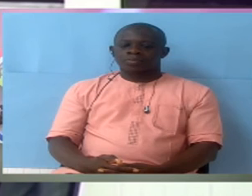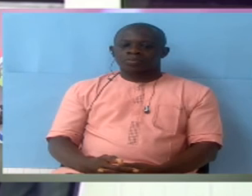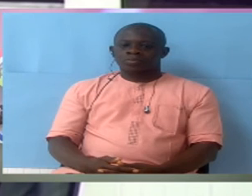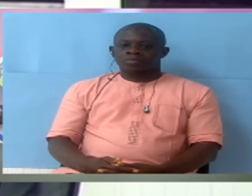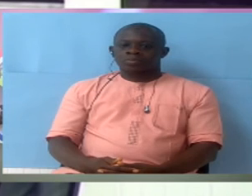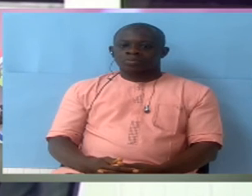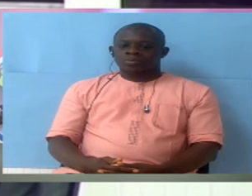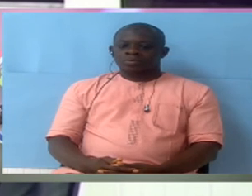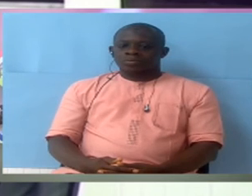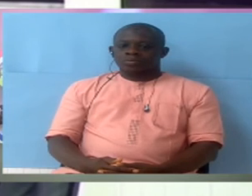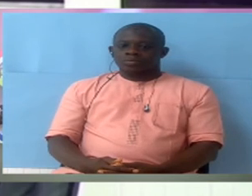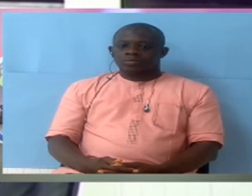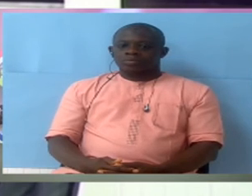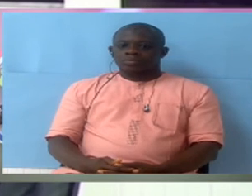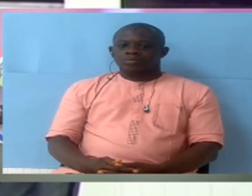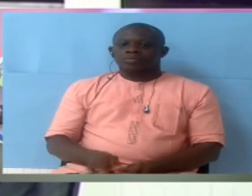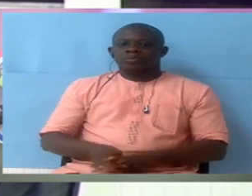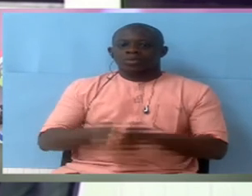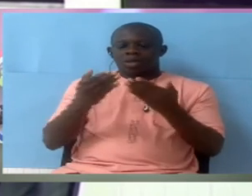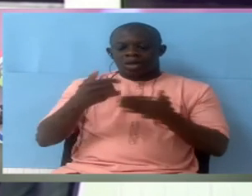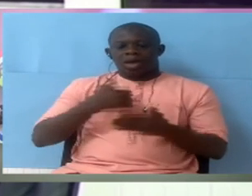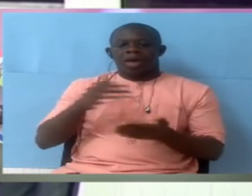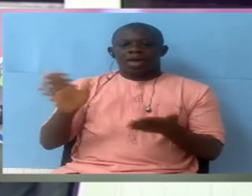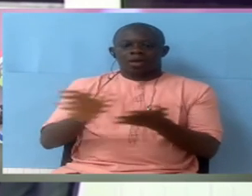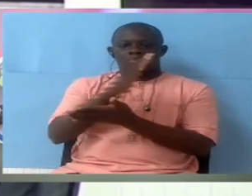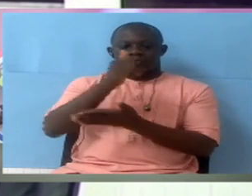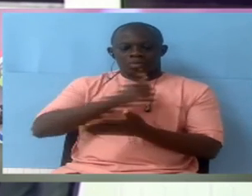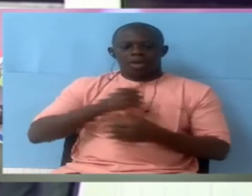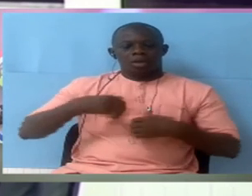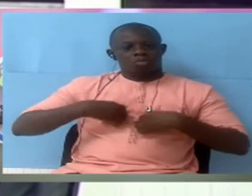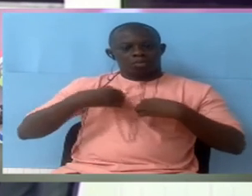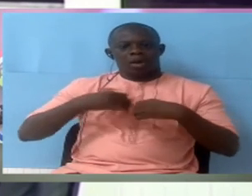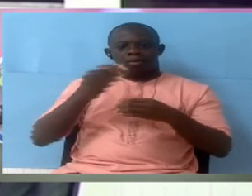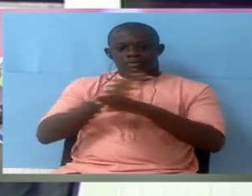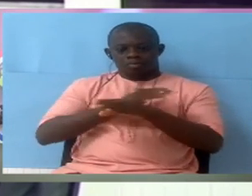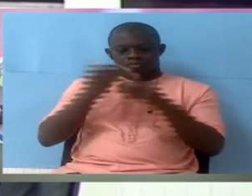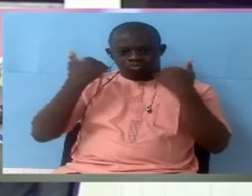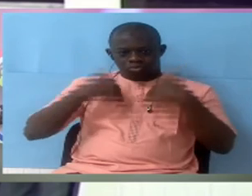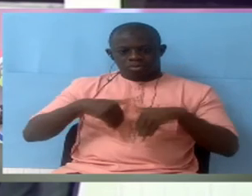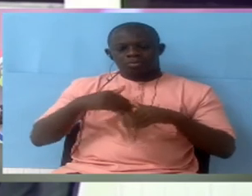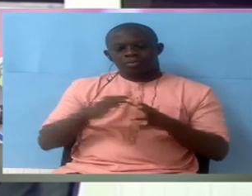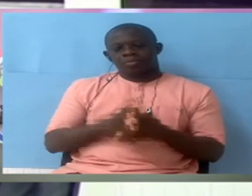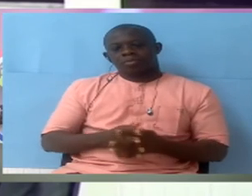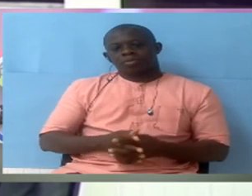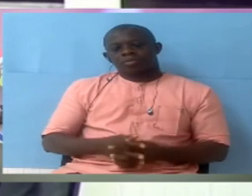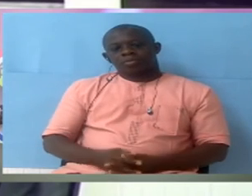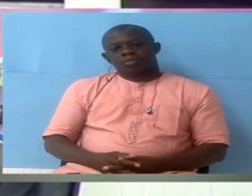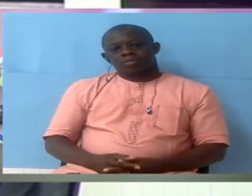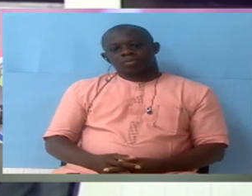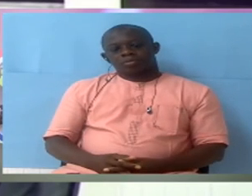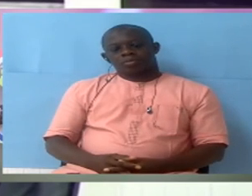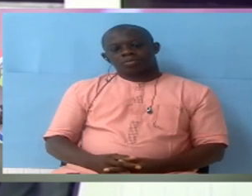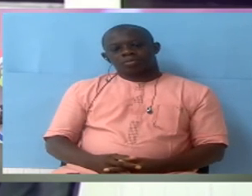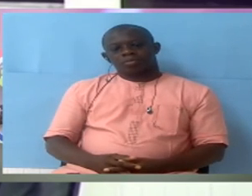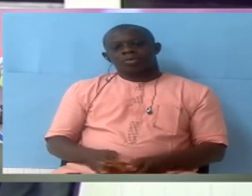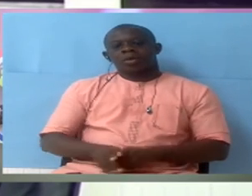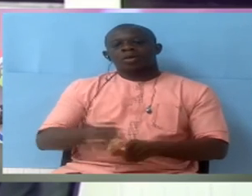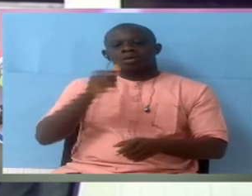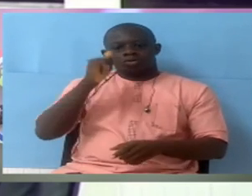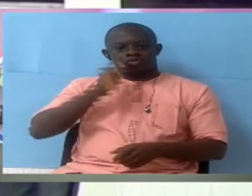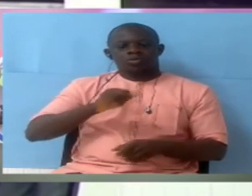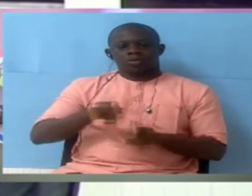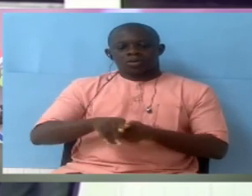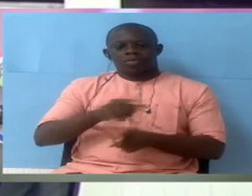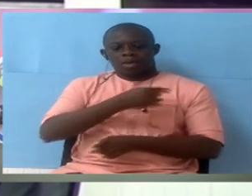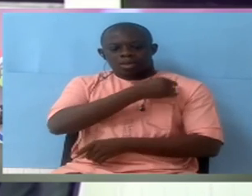my pullover. Non la soumé mbuba bi ma solon. Took my undervest.